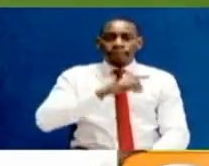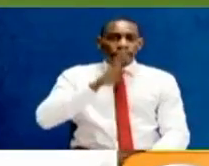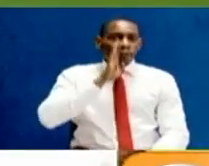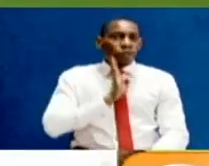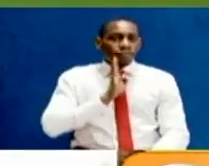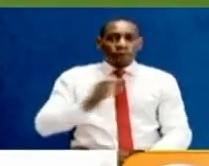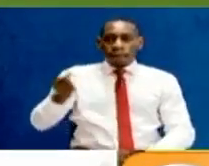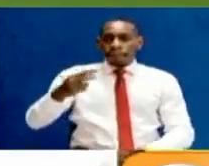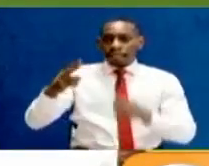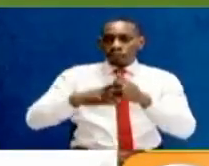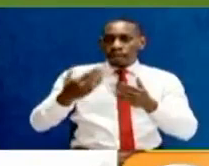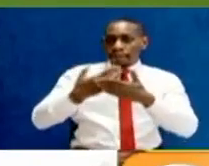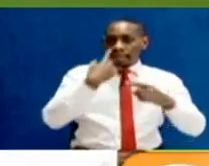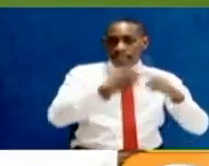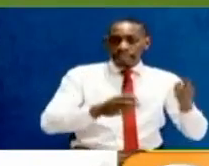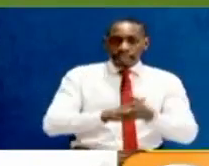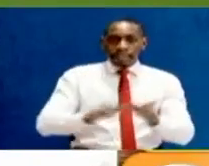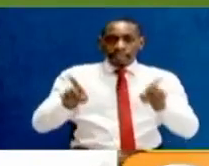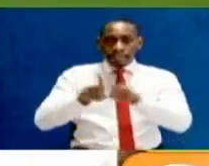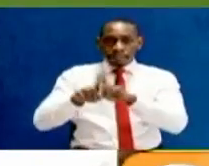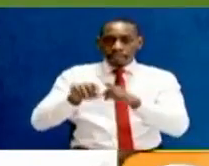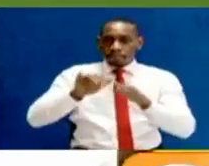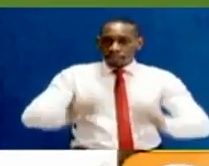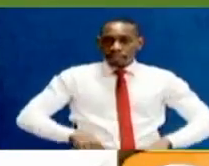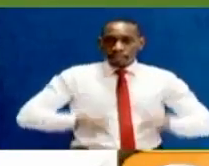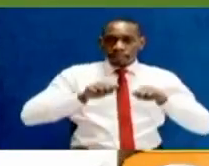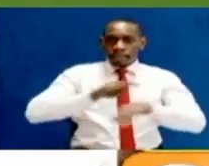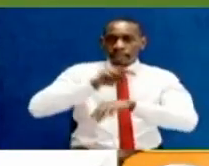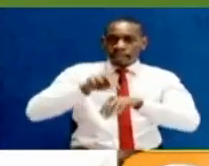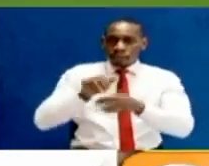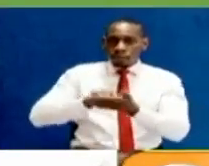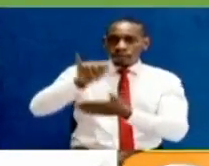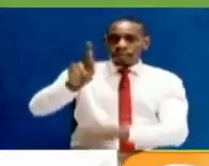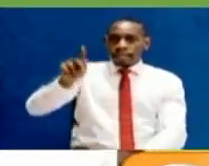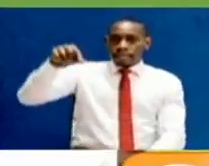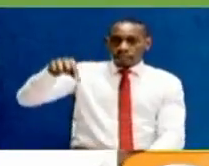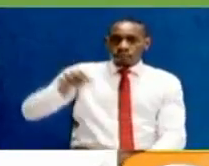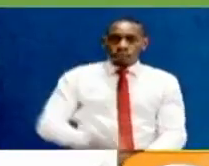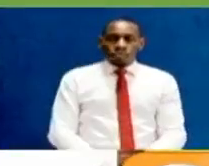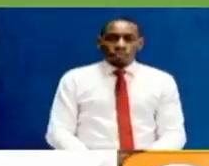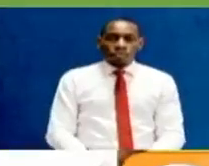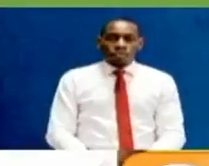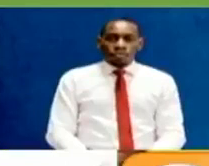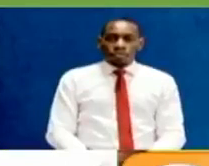Collymore in July last year. Joseph is also the chairman of national carrier Kenya Airways.